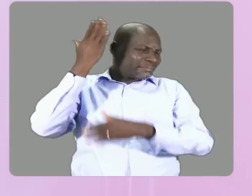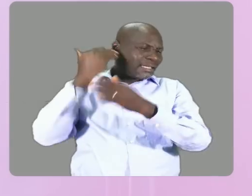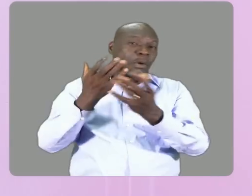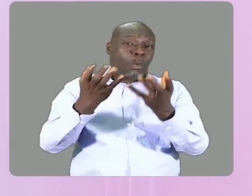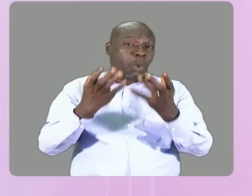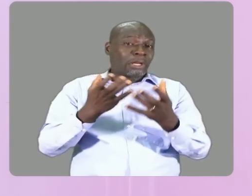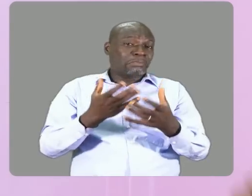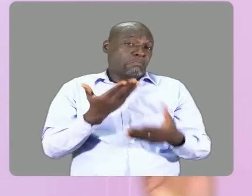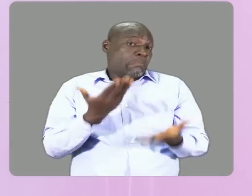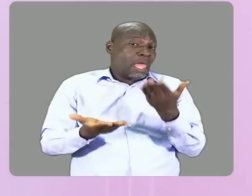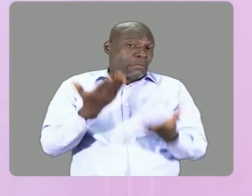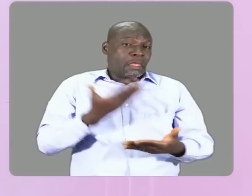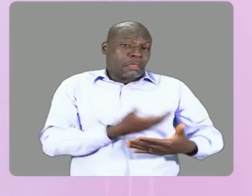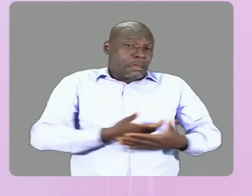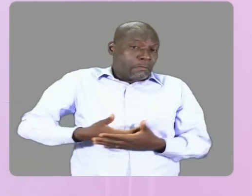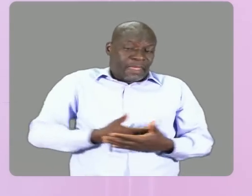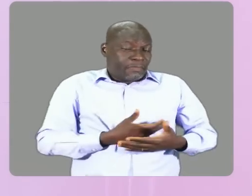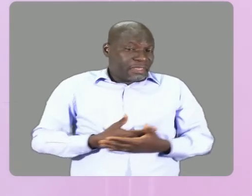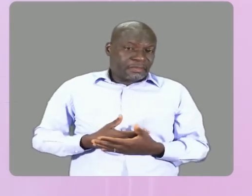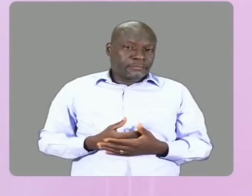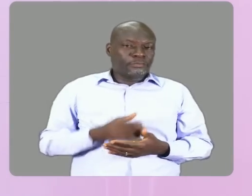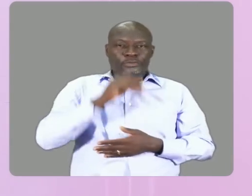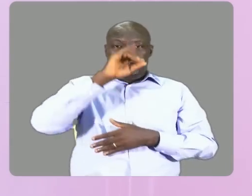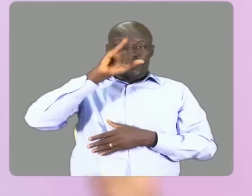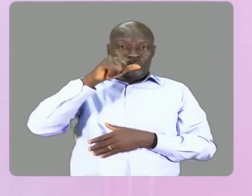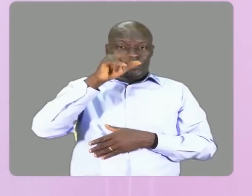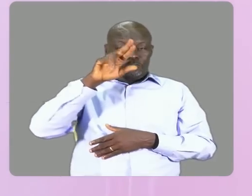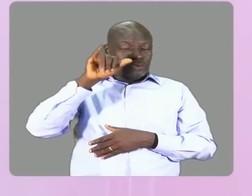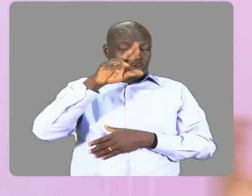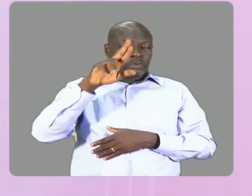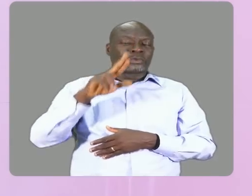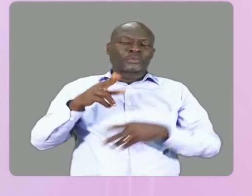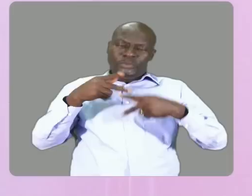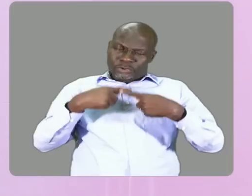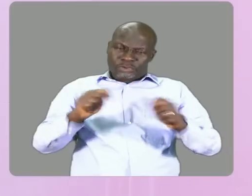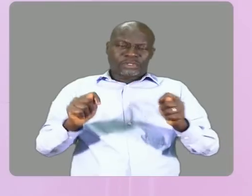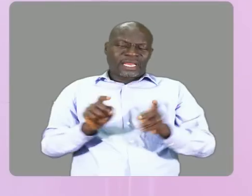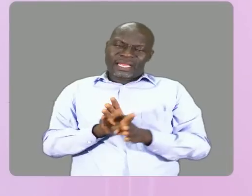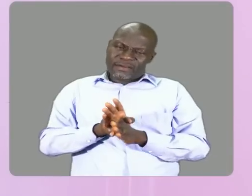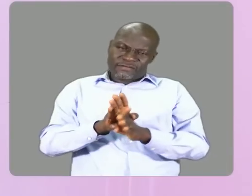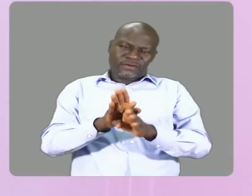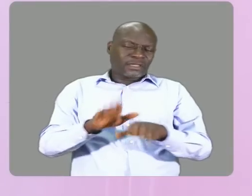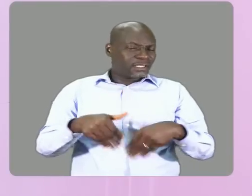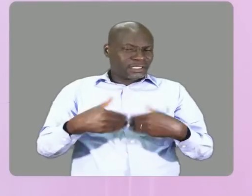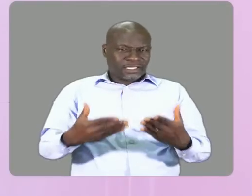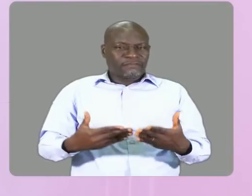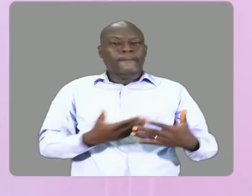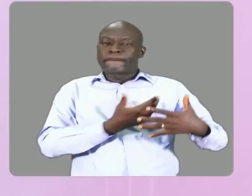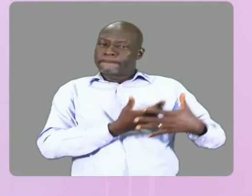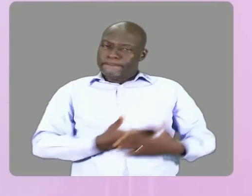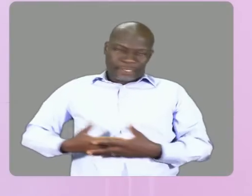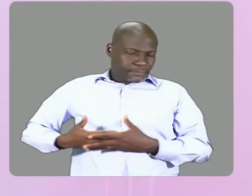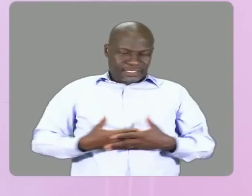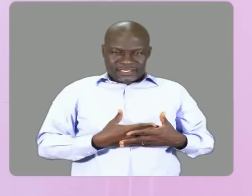peba oh again akomfo ani nkrofo yi wo ba mema wo ba wo ba mema wo ba wodi baba ahoso